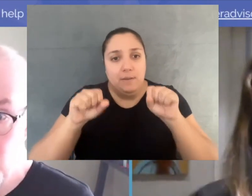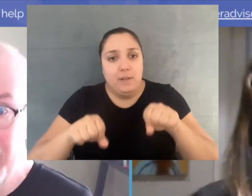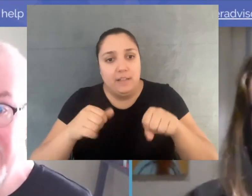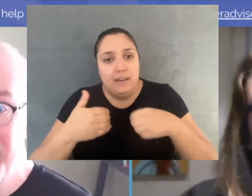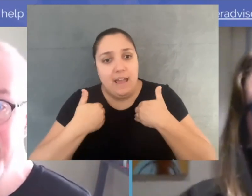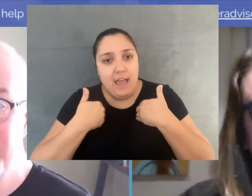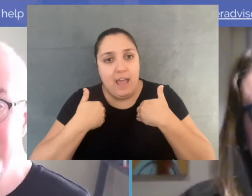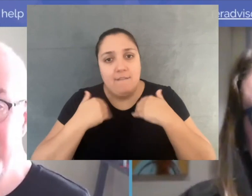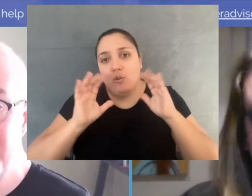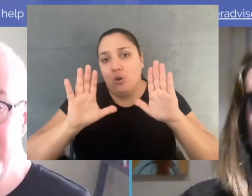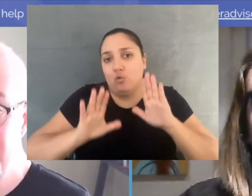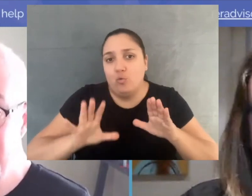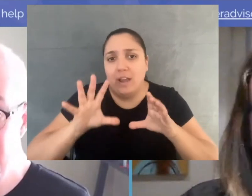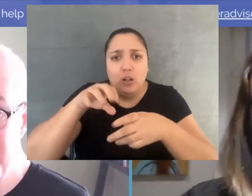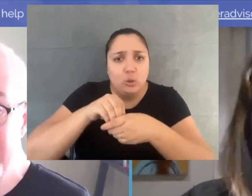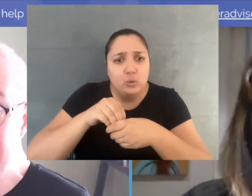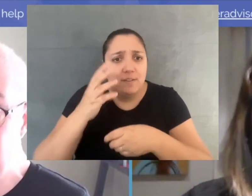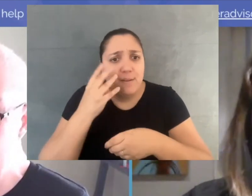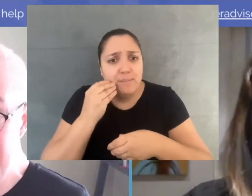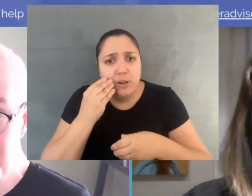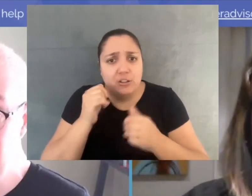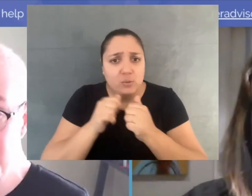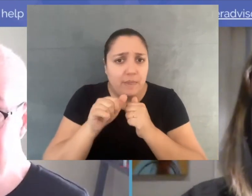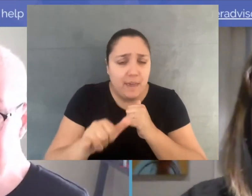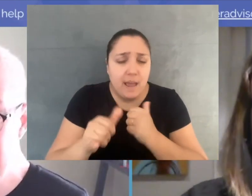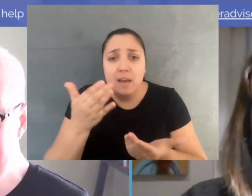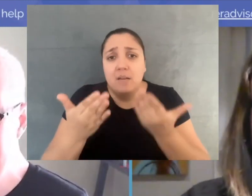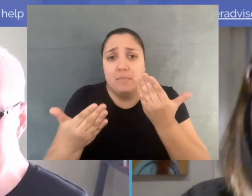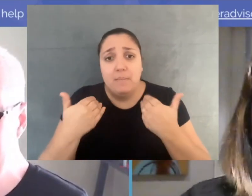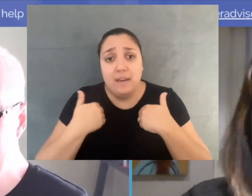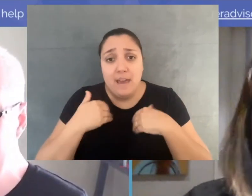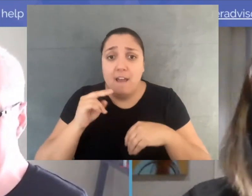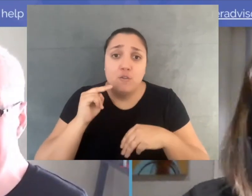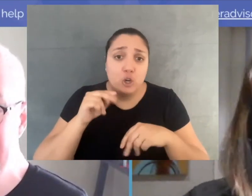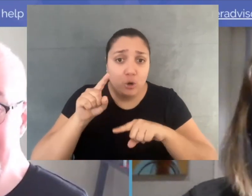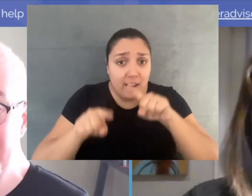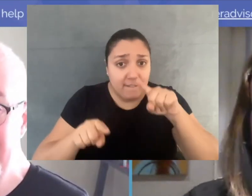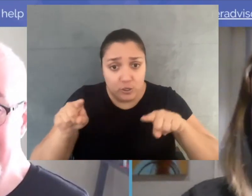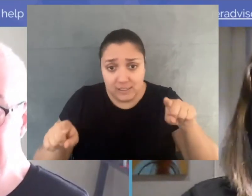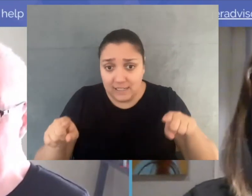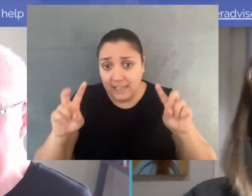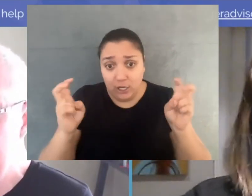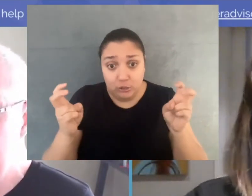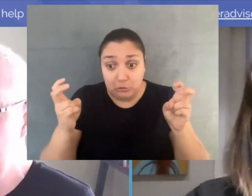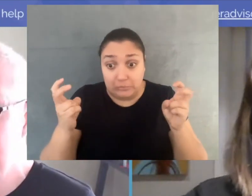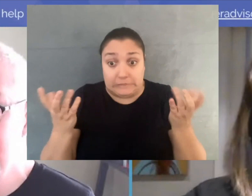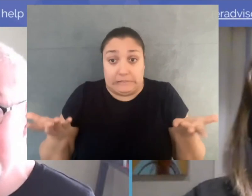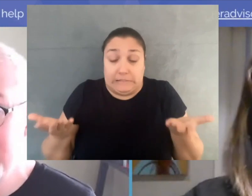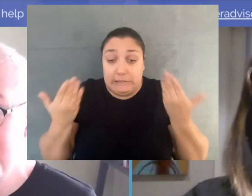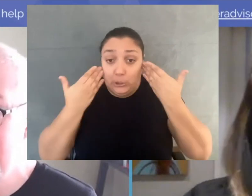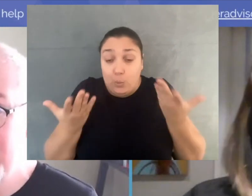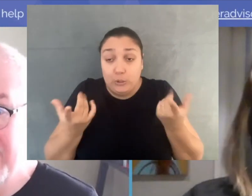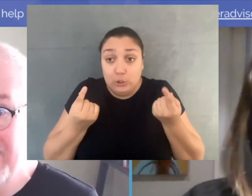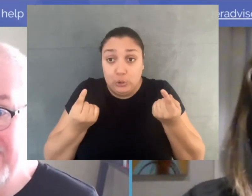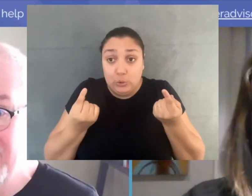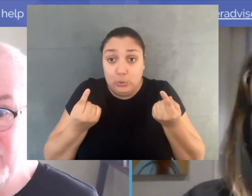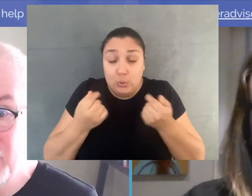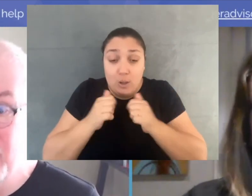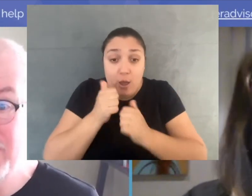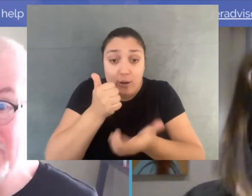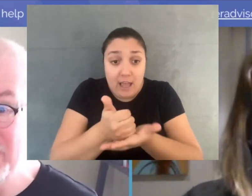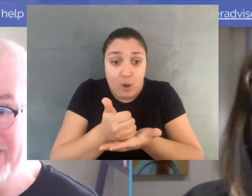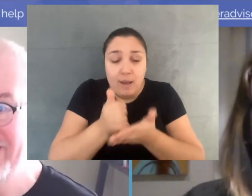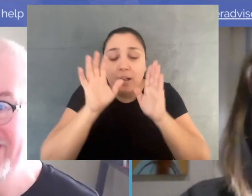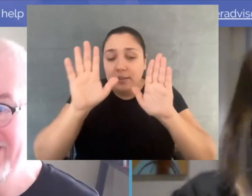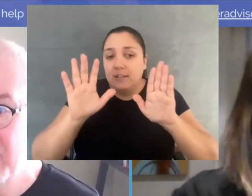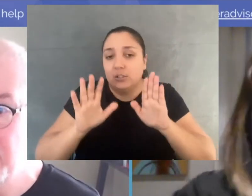they want to have the ability to have a great inclusive experience around it. And maybe they have a neurodiversity issue and you don't know